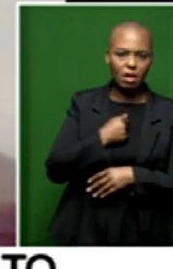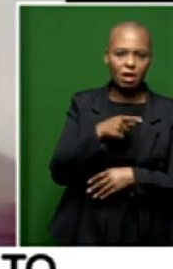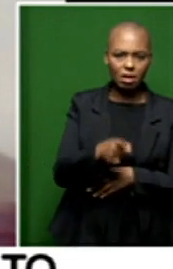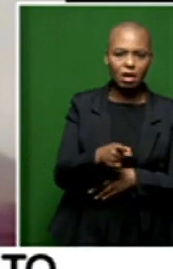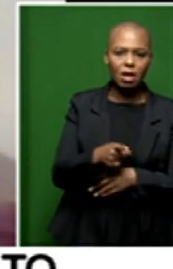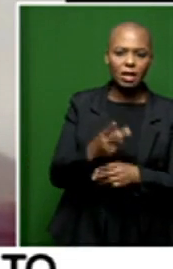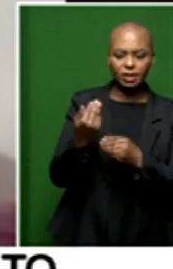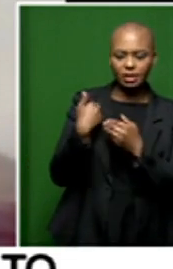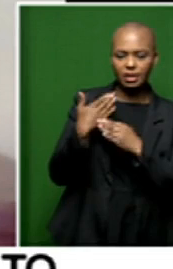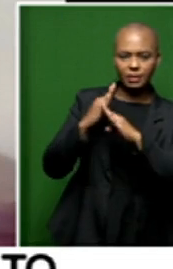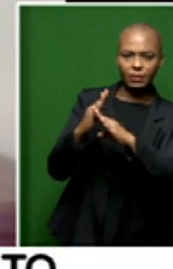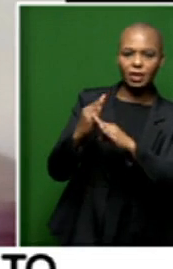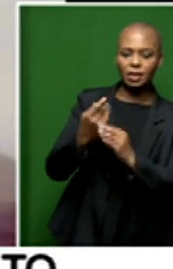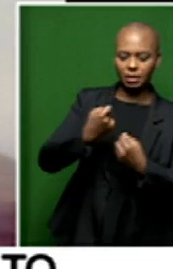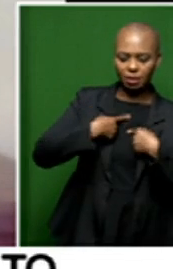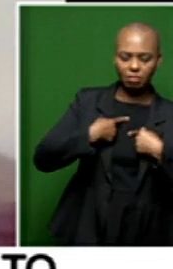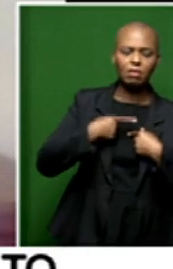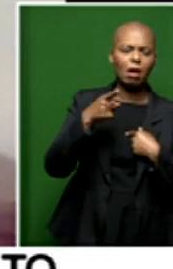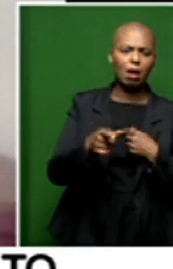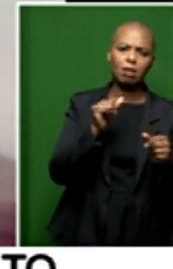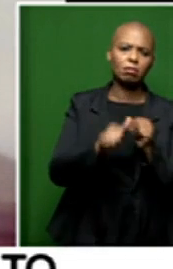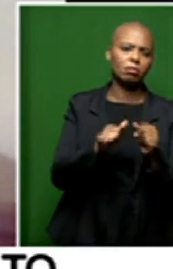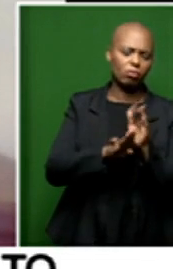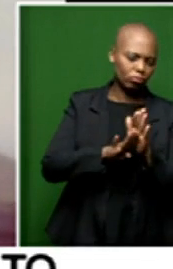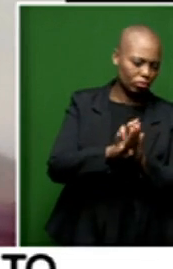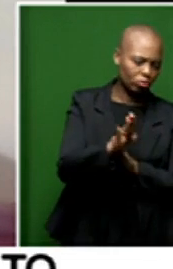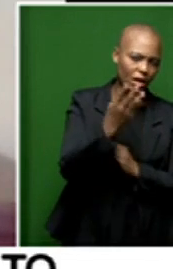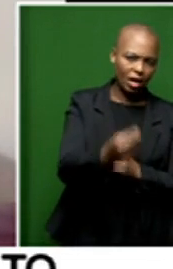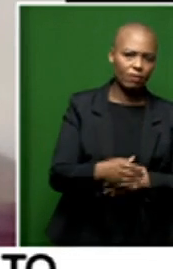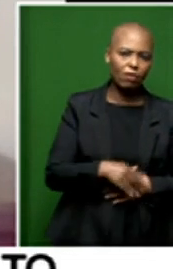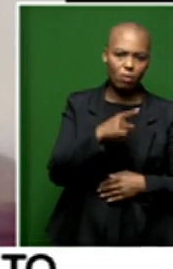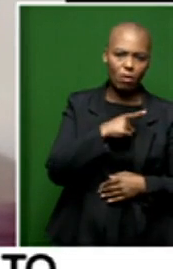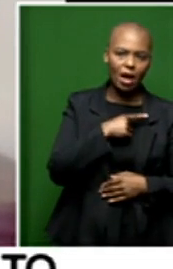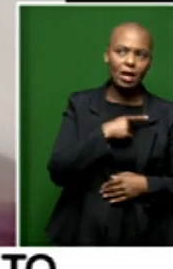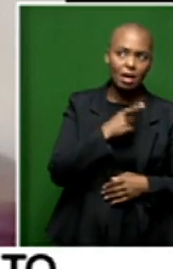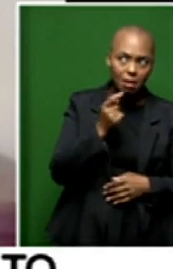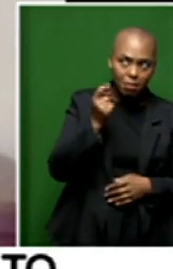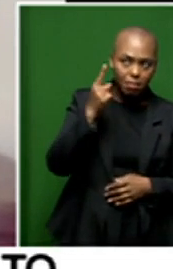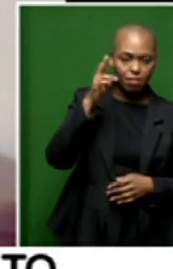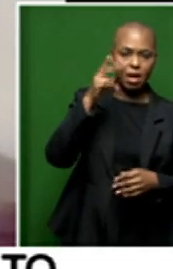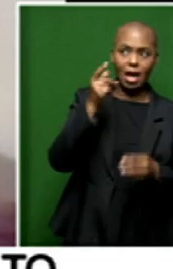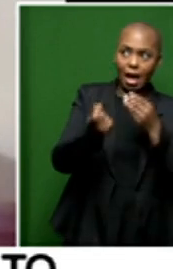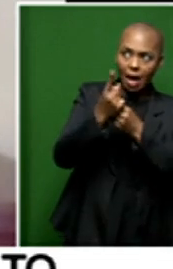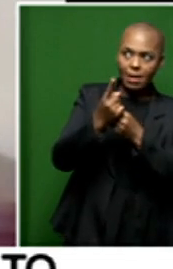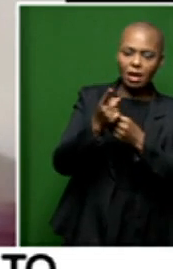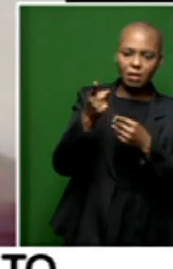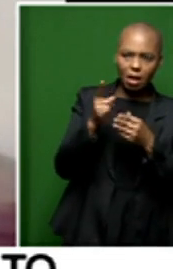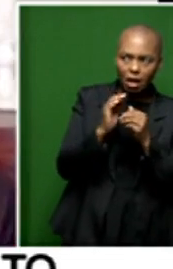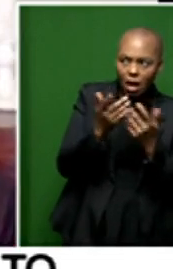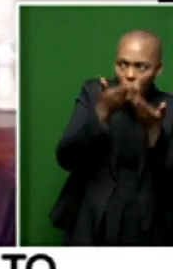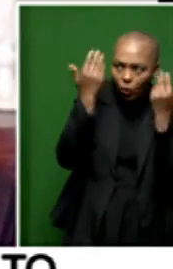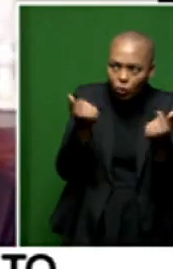it started off very falteringly, standing behind that bedroom door, feeling pretty helpless.